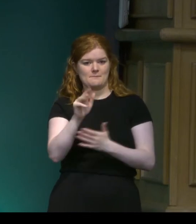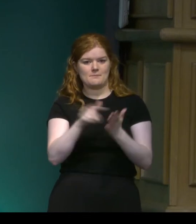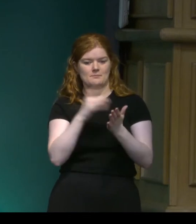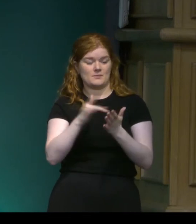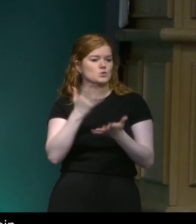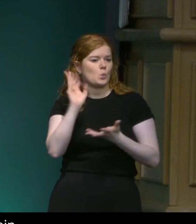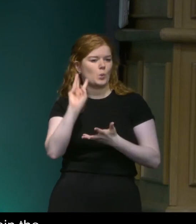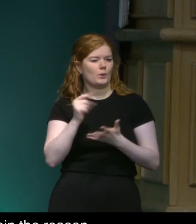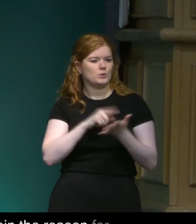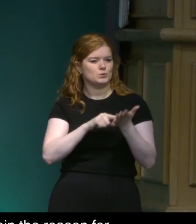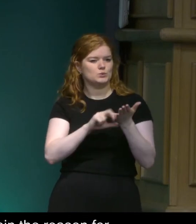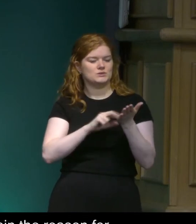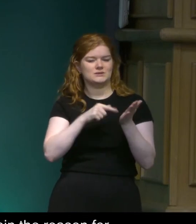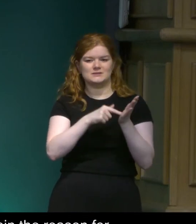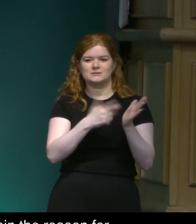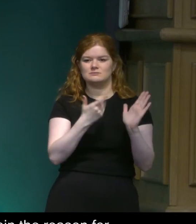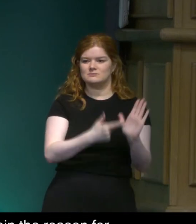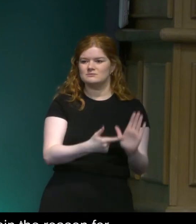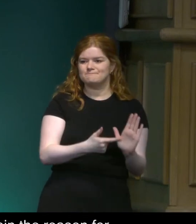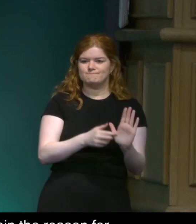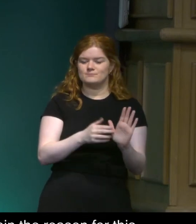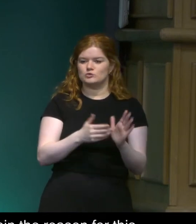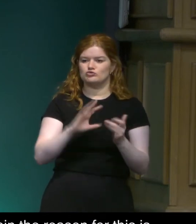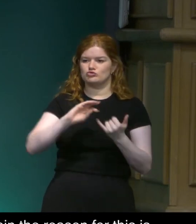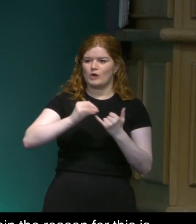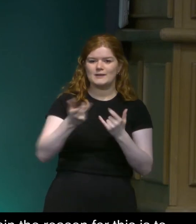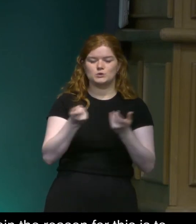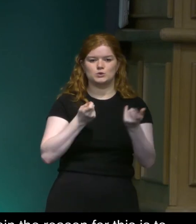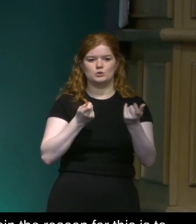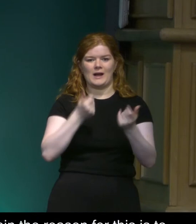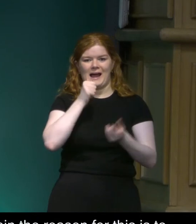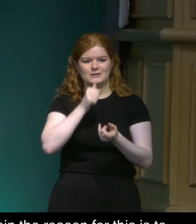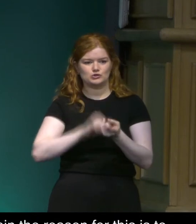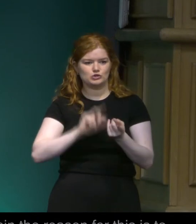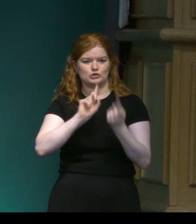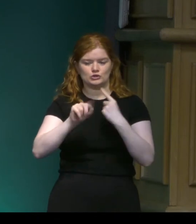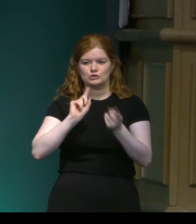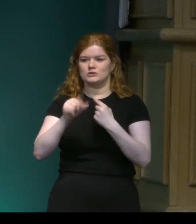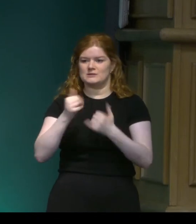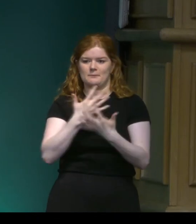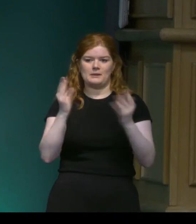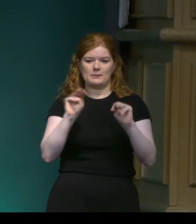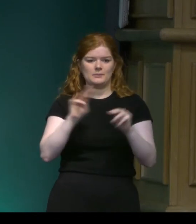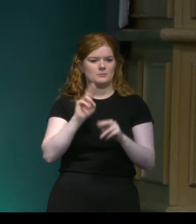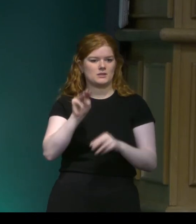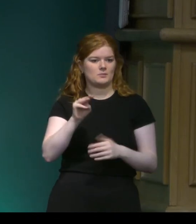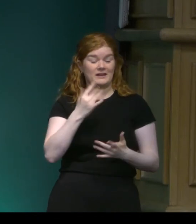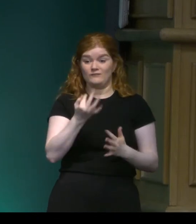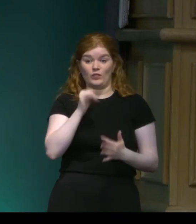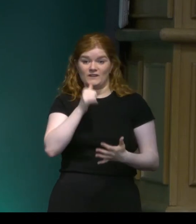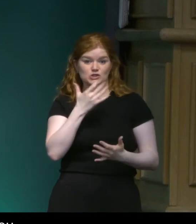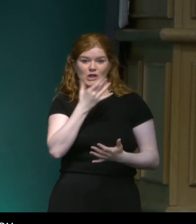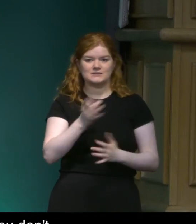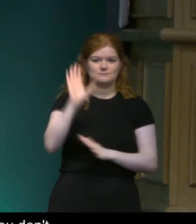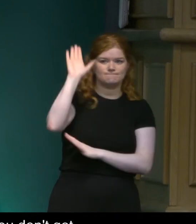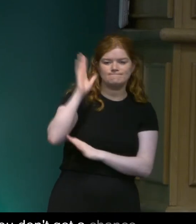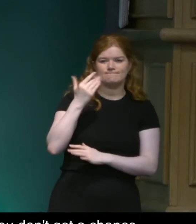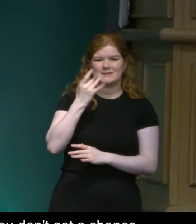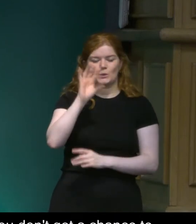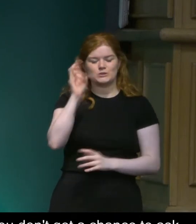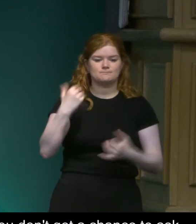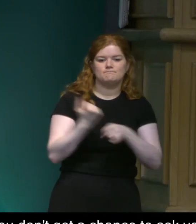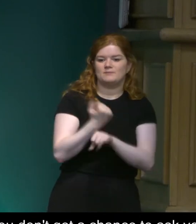reason for this is to facilitate maximum participation if you don't get a chance to ask your own question